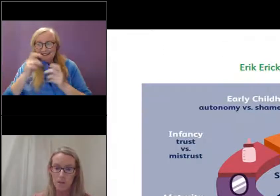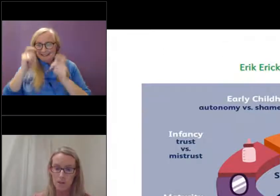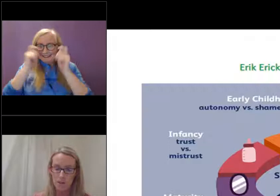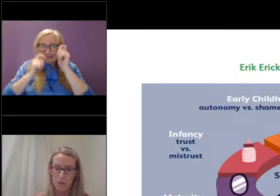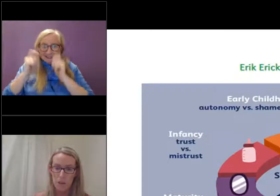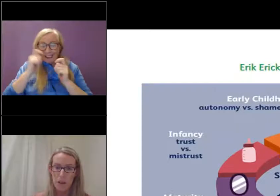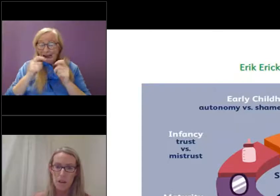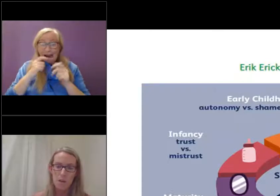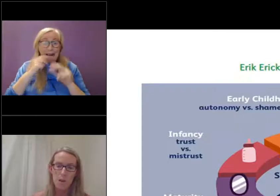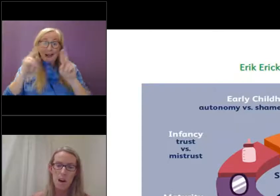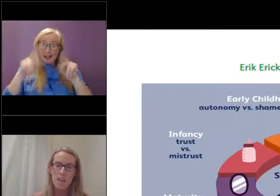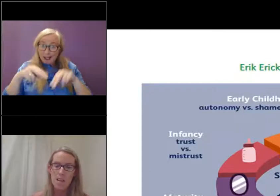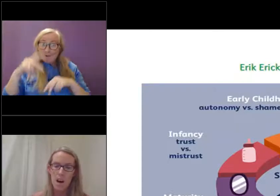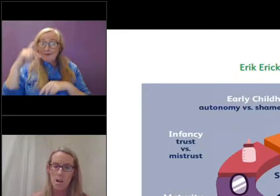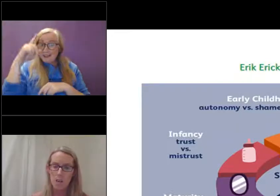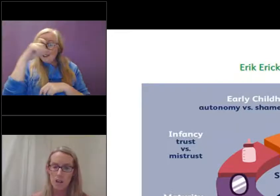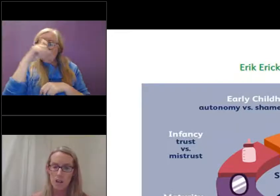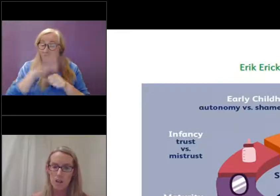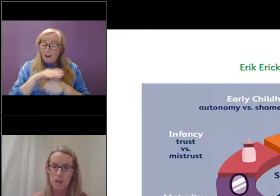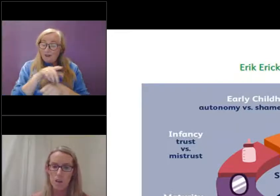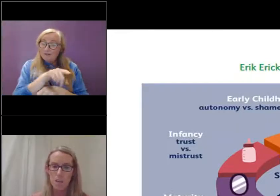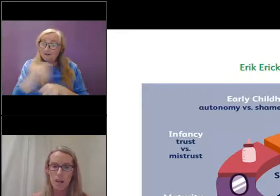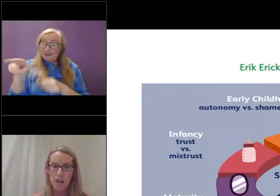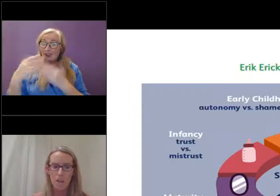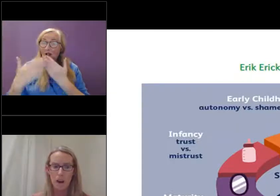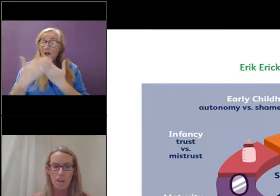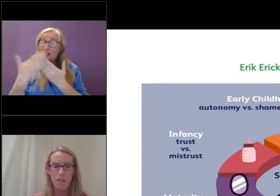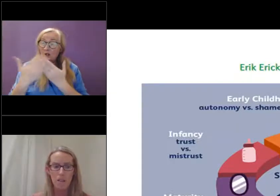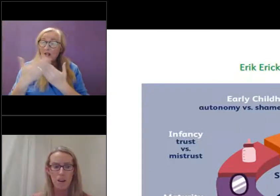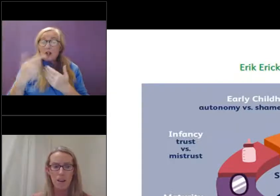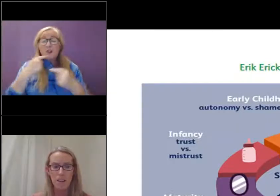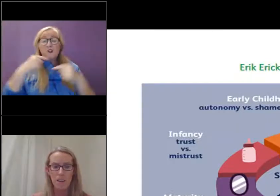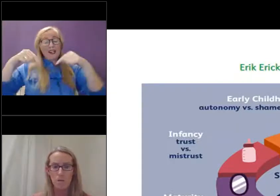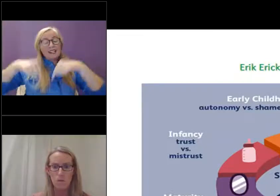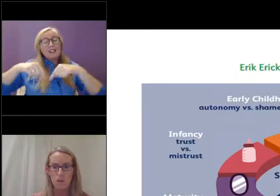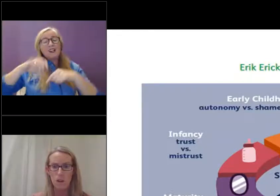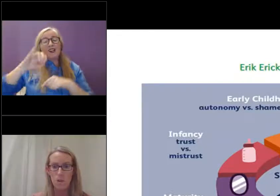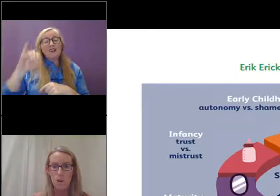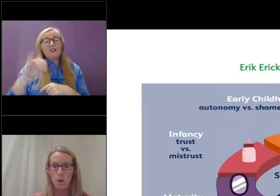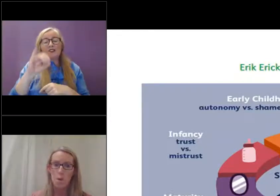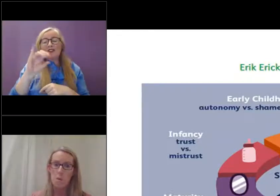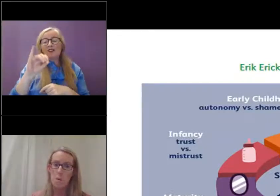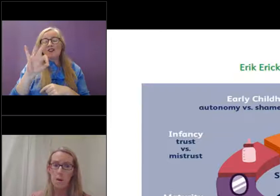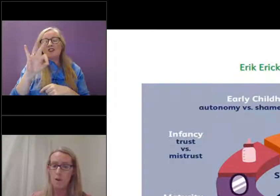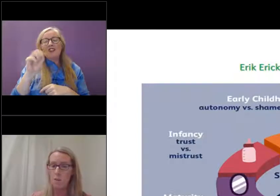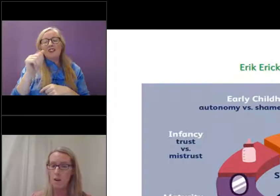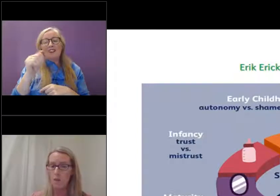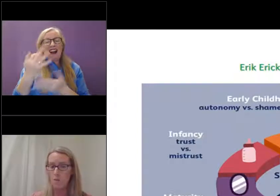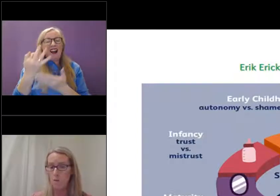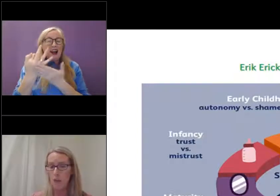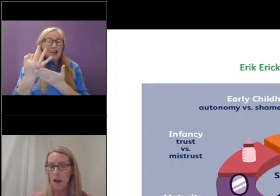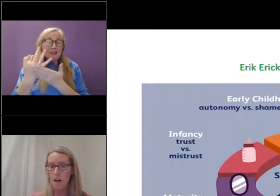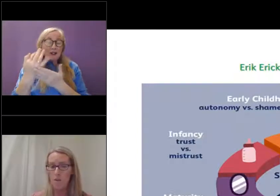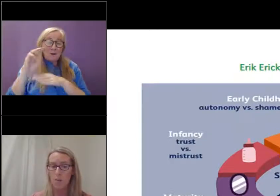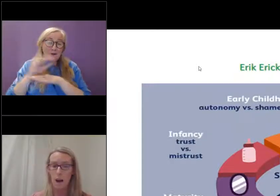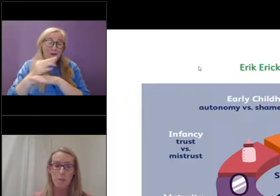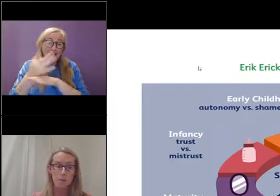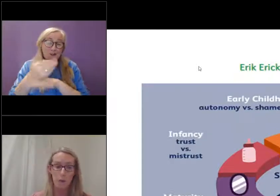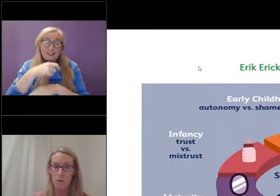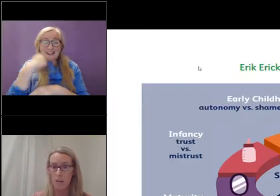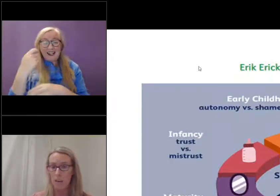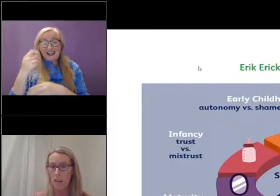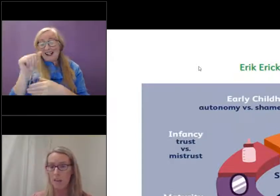really, really difficult for them. So a lot of the time in Jigsaw, we'd hear parents kind of say to us, you know, when my young person was 12,